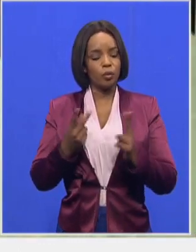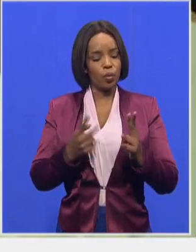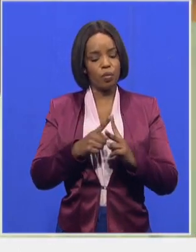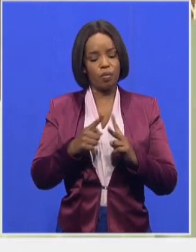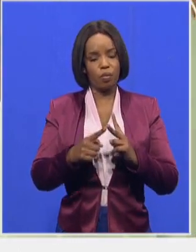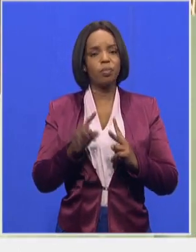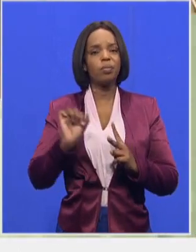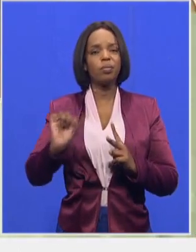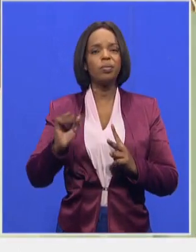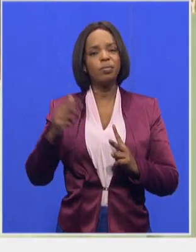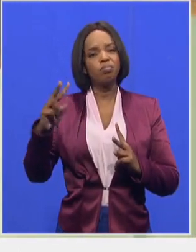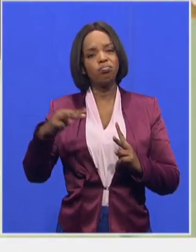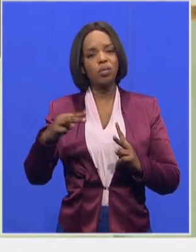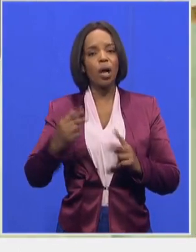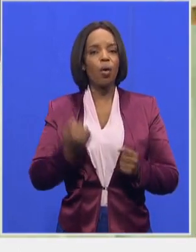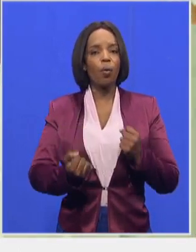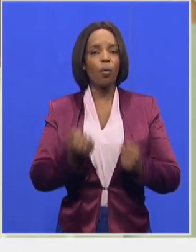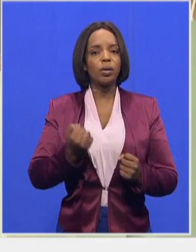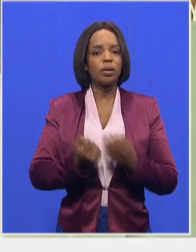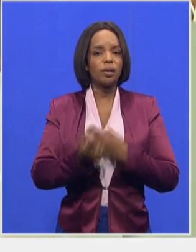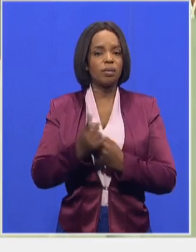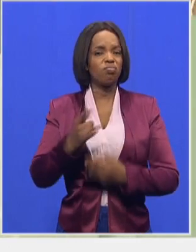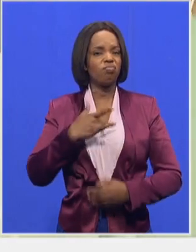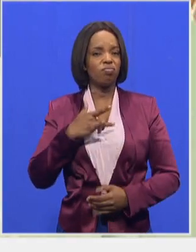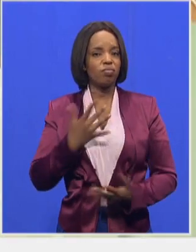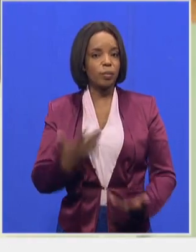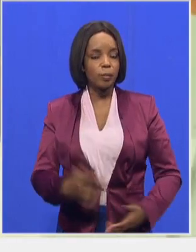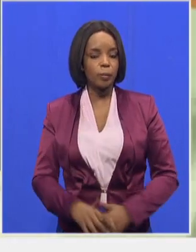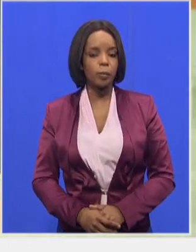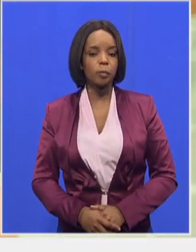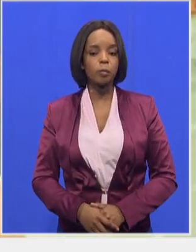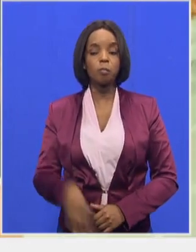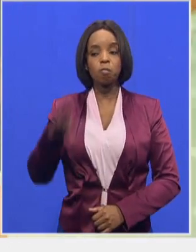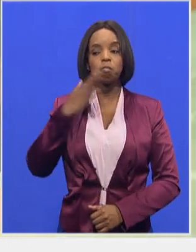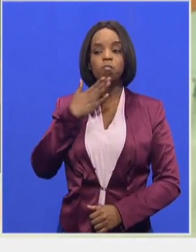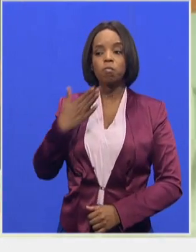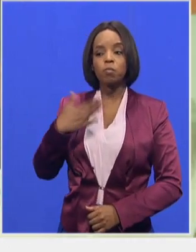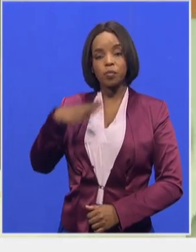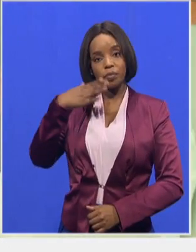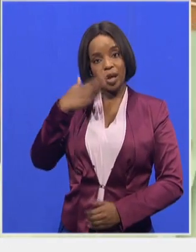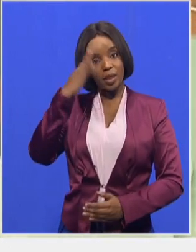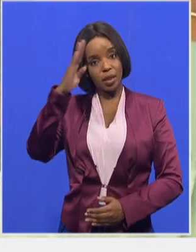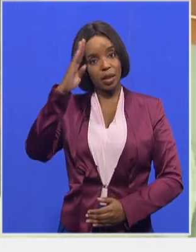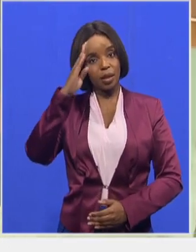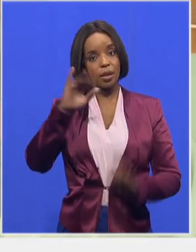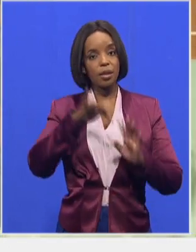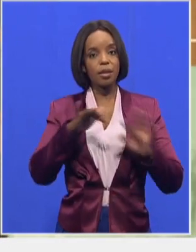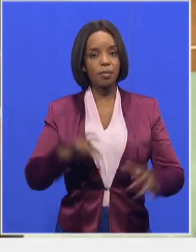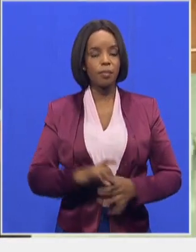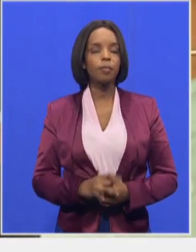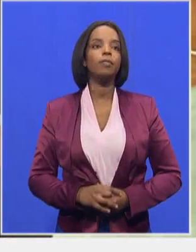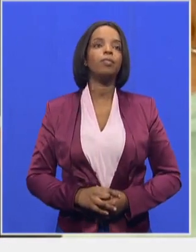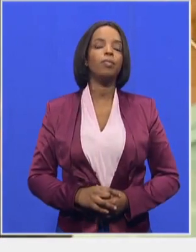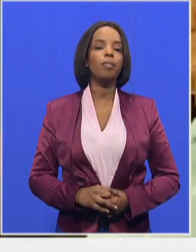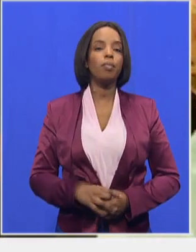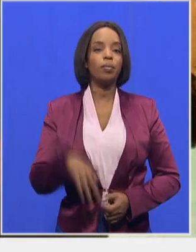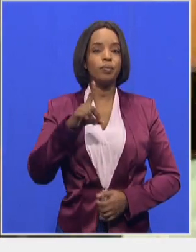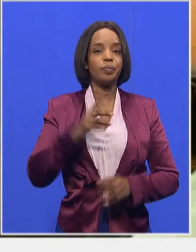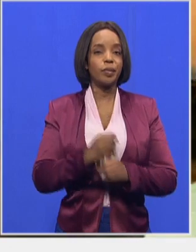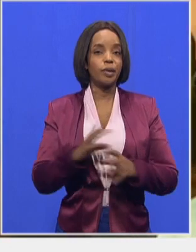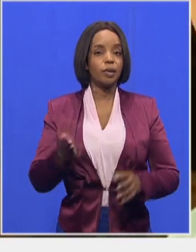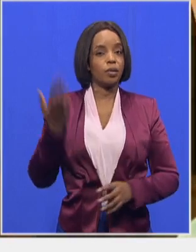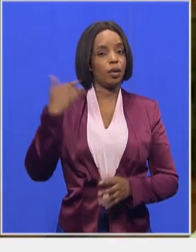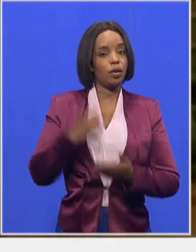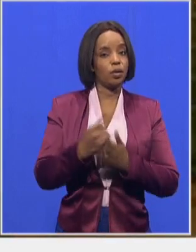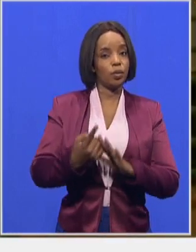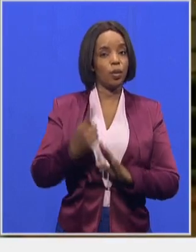court? Thank you, Jayed, and good morning to your viewers. Firstly, let's start with this. When we adjourned on Friday,